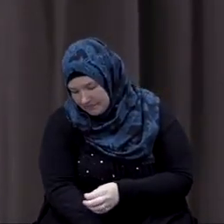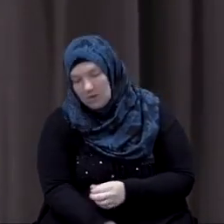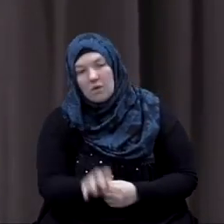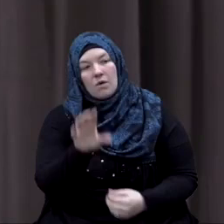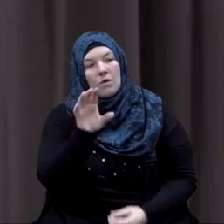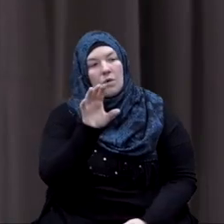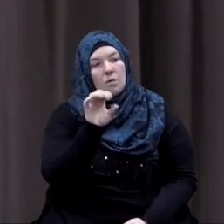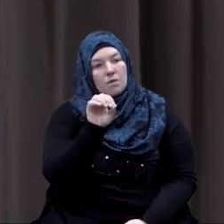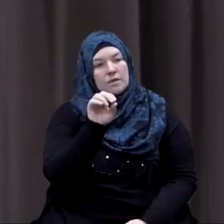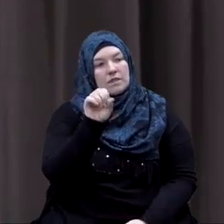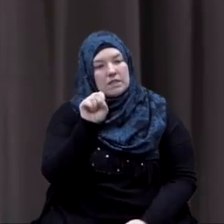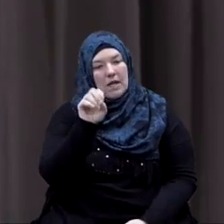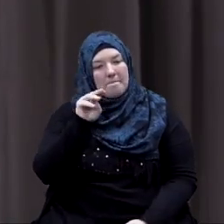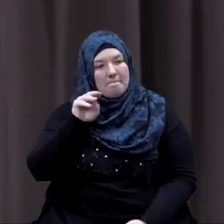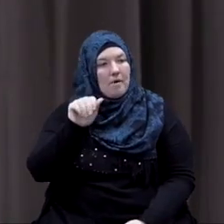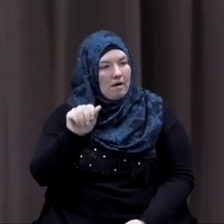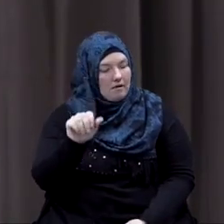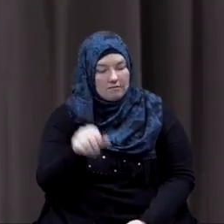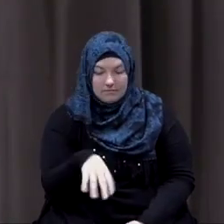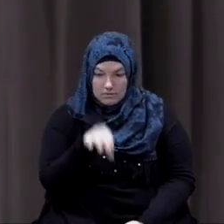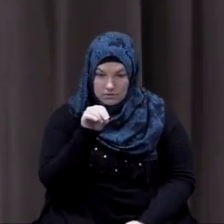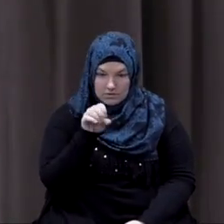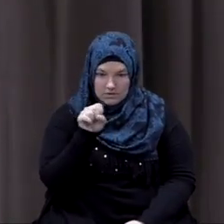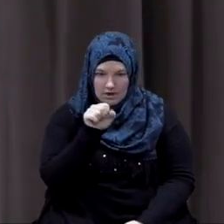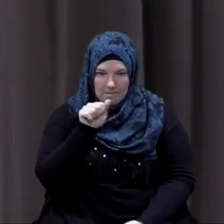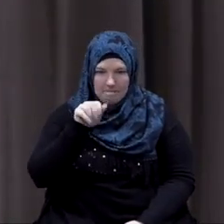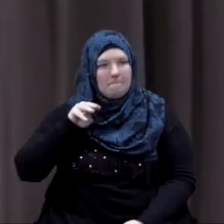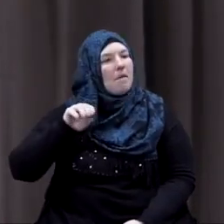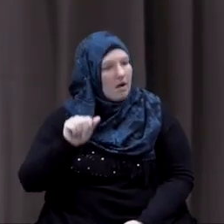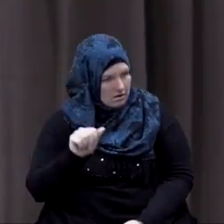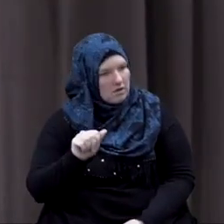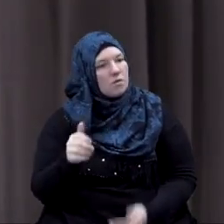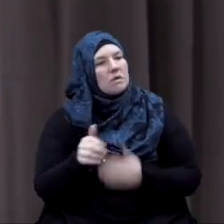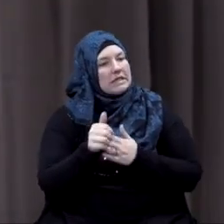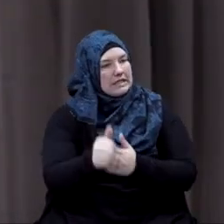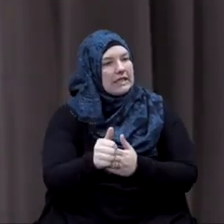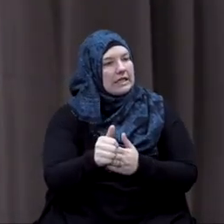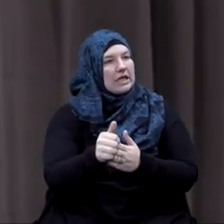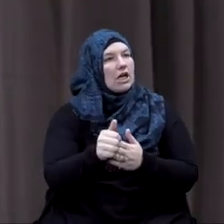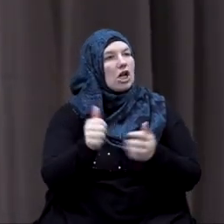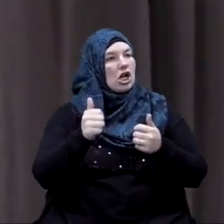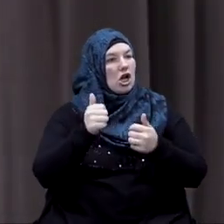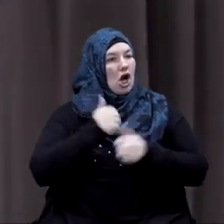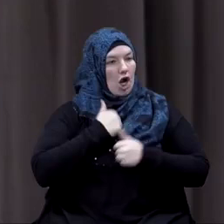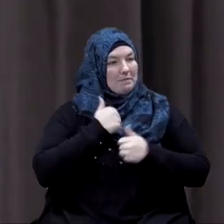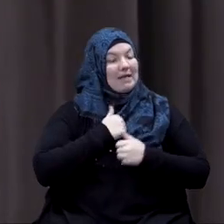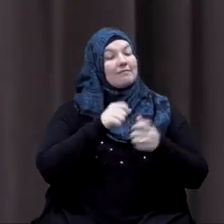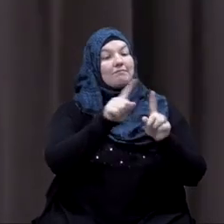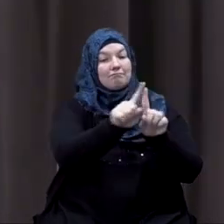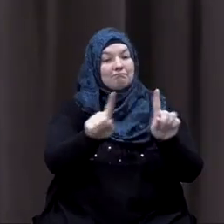Usama ibn Zayd was leading an army in which Abu Bakr was a soldier.